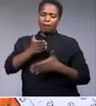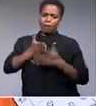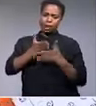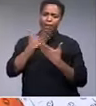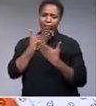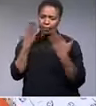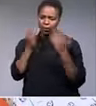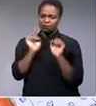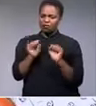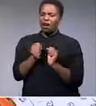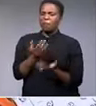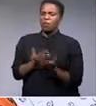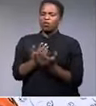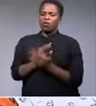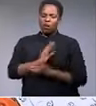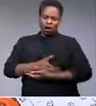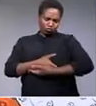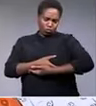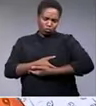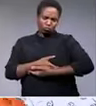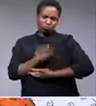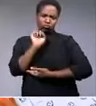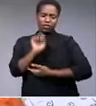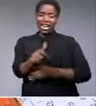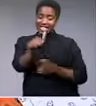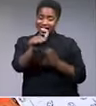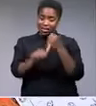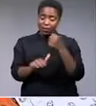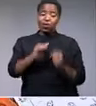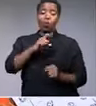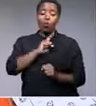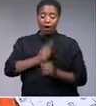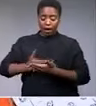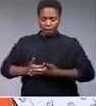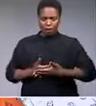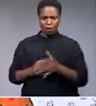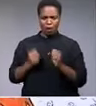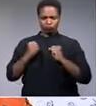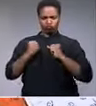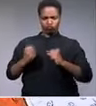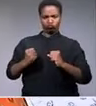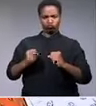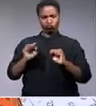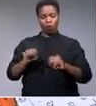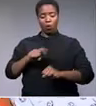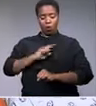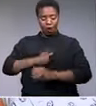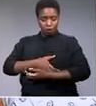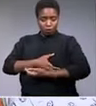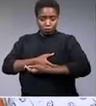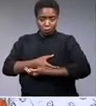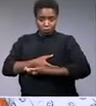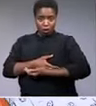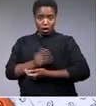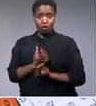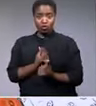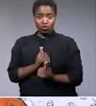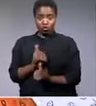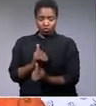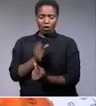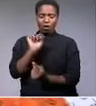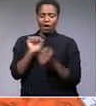and it is possible to do so. And this helps the baby to be stronger because breast milk